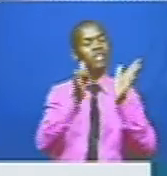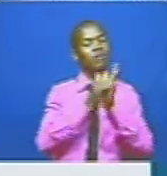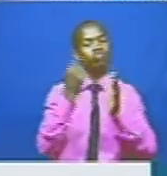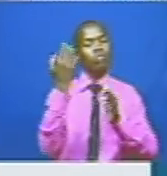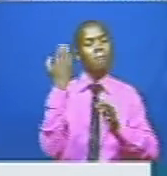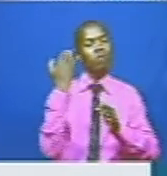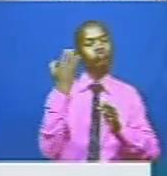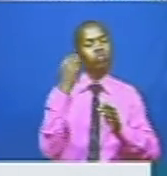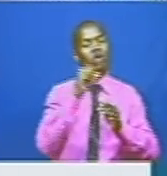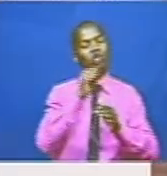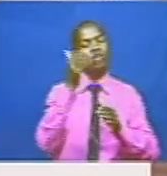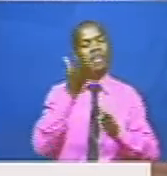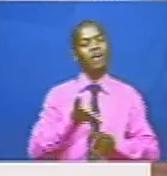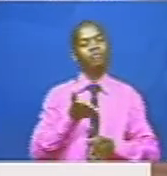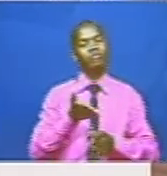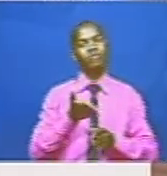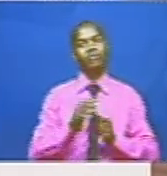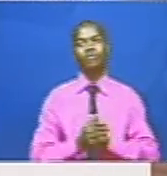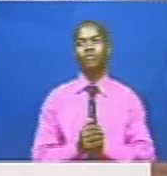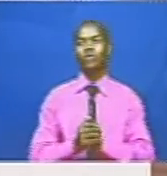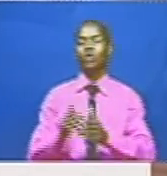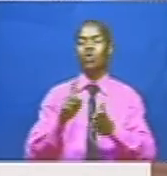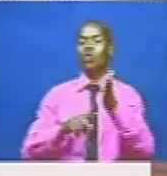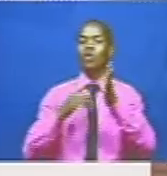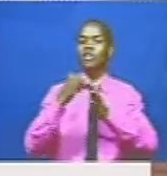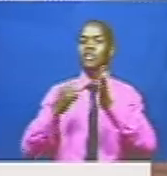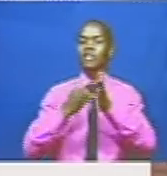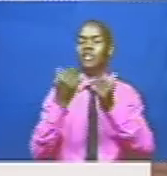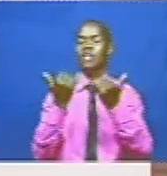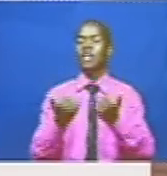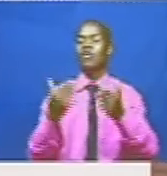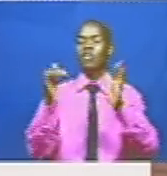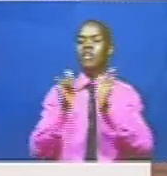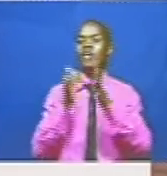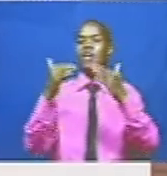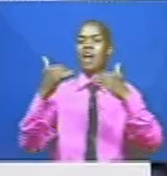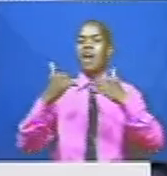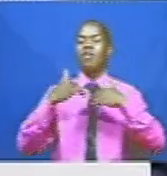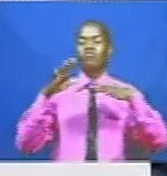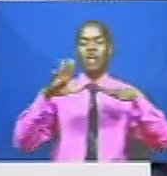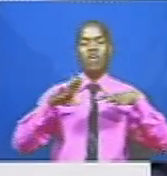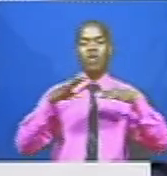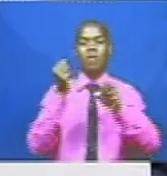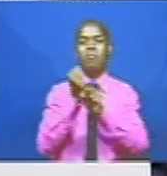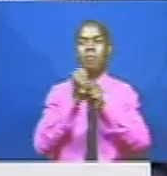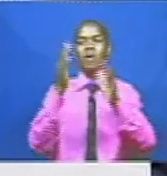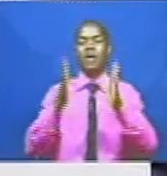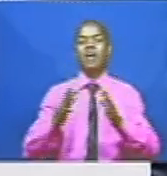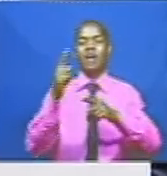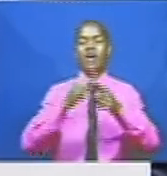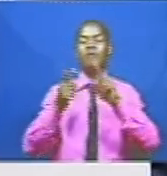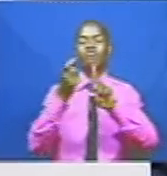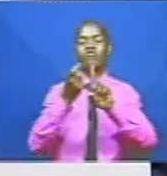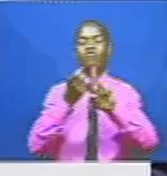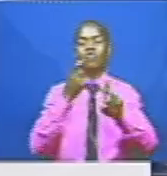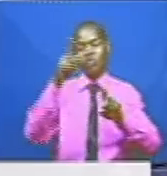5 years ago? What is in the industry now is that we are having a lot of holiday makers coming from upcountry, and that thing was